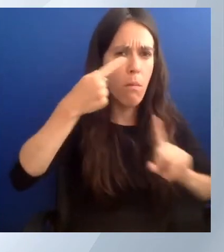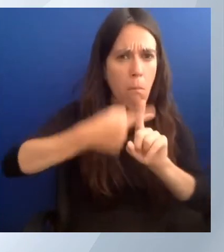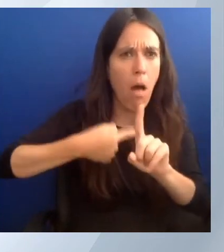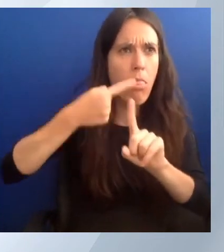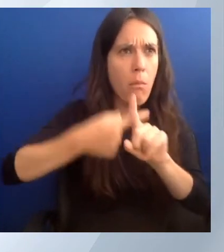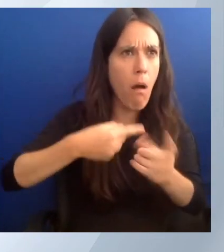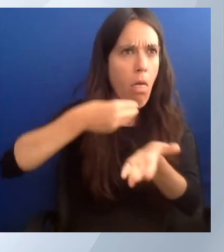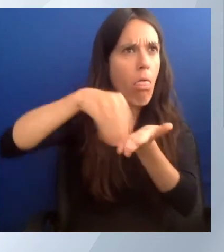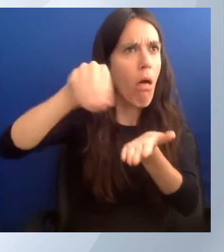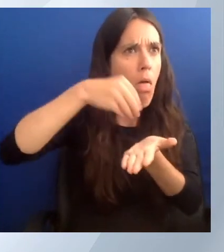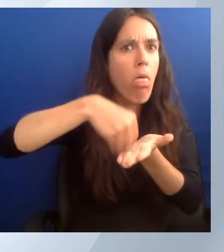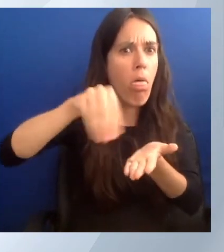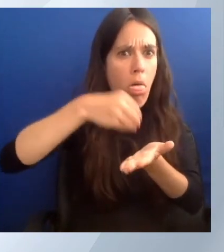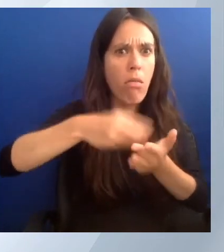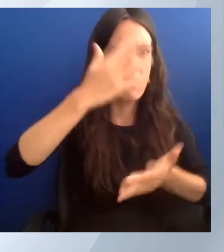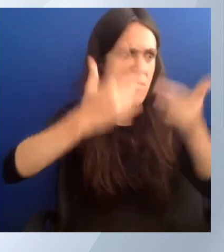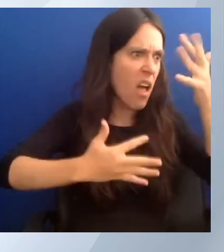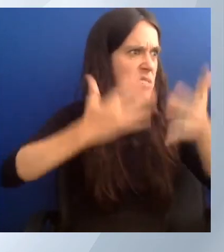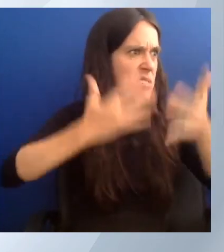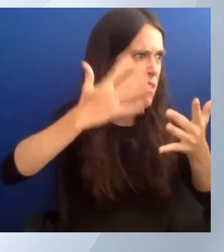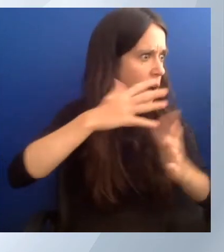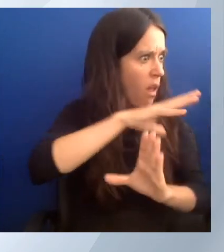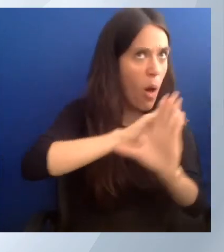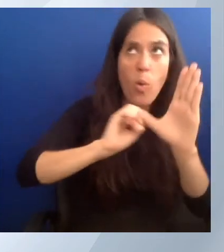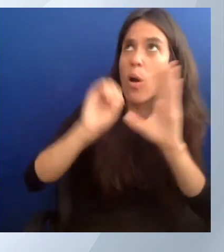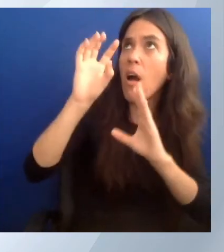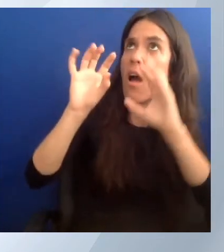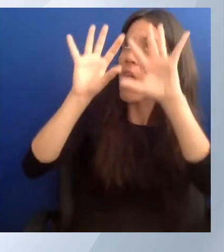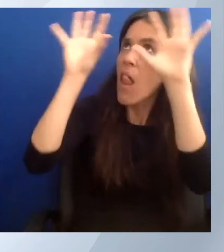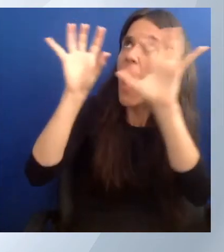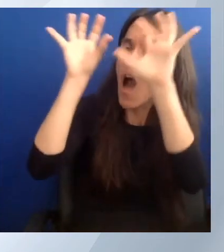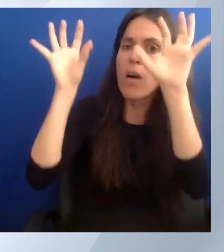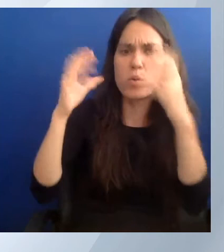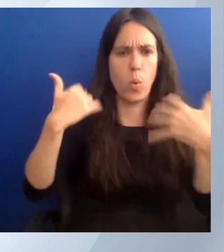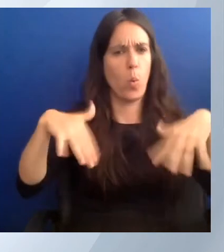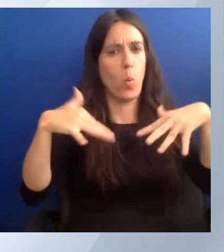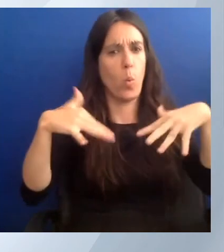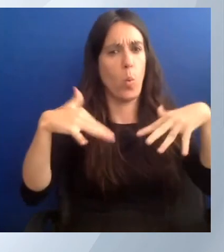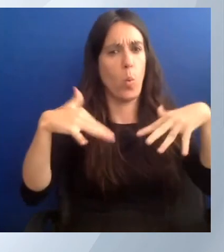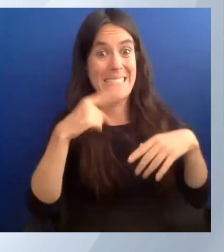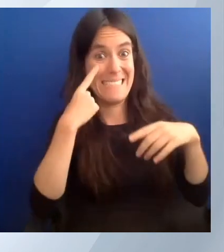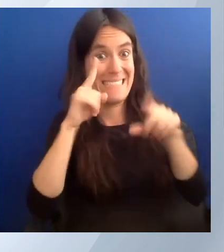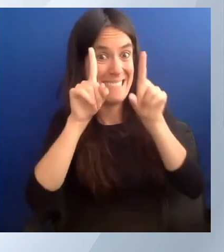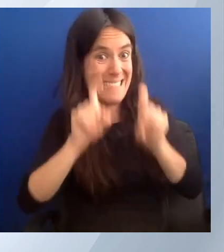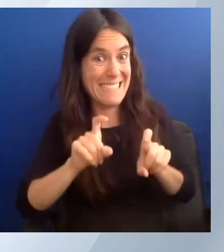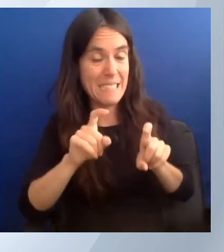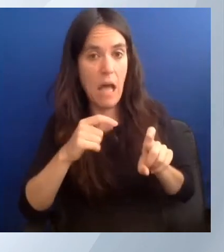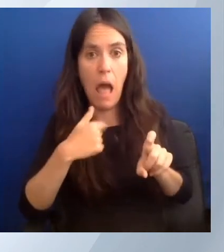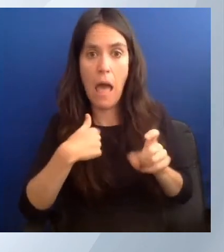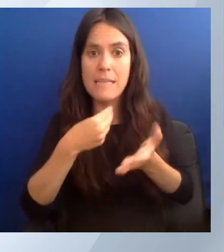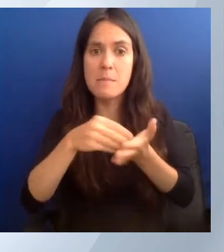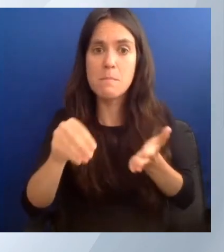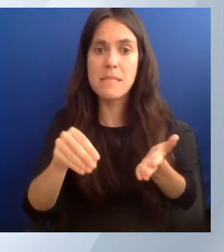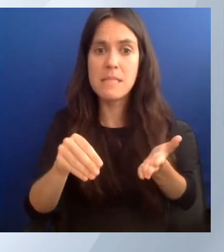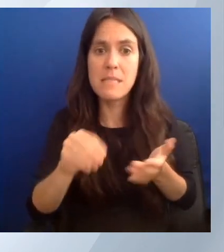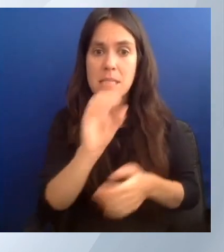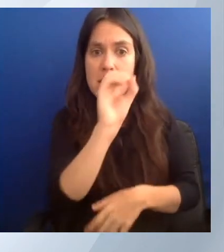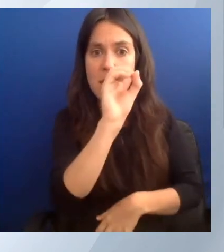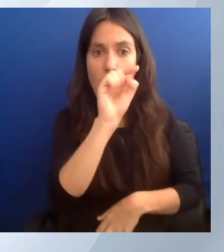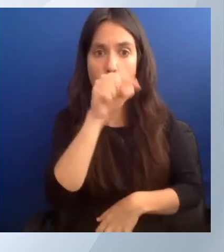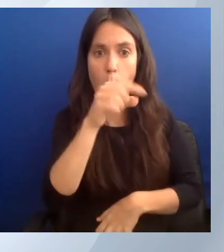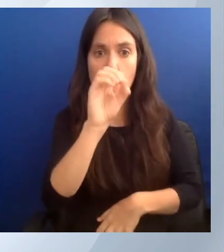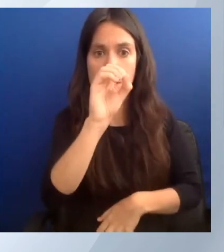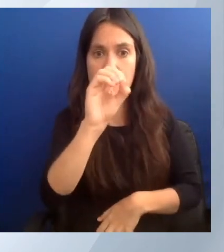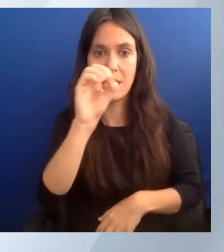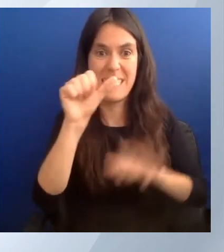center and into the cloud. Well, for this experiment, I spent 6 cents. That is for writing